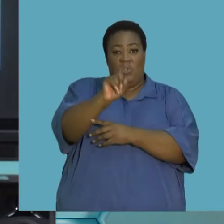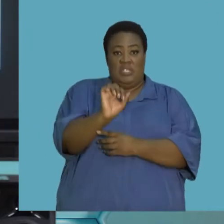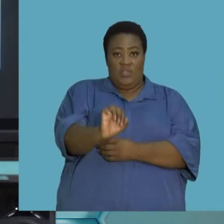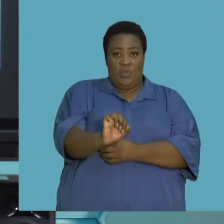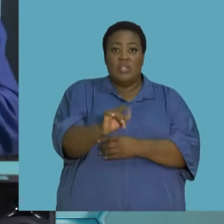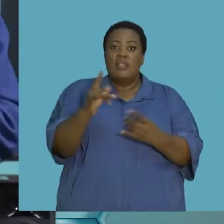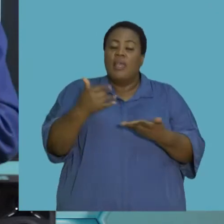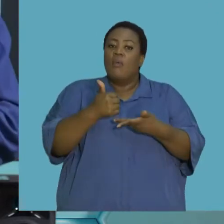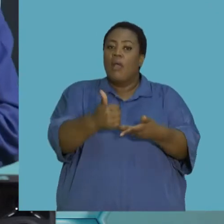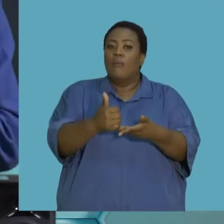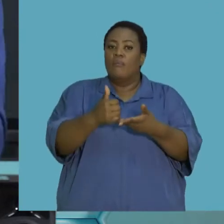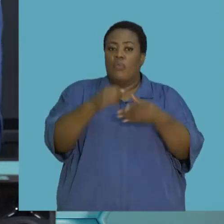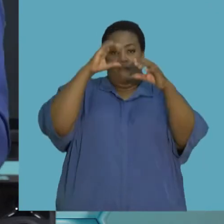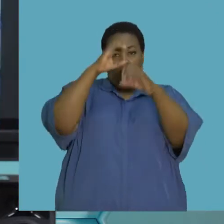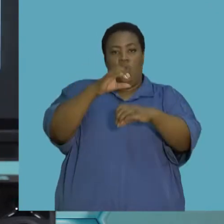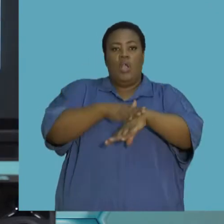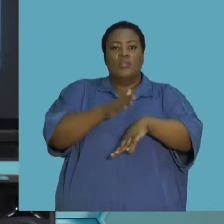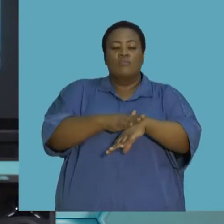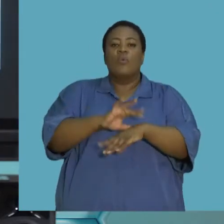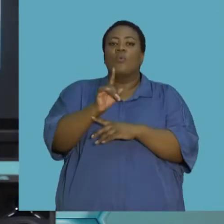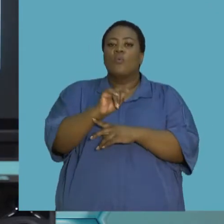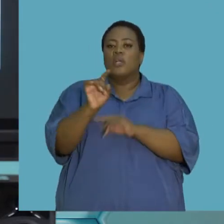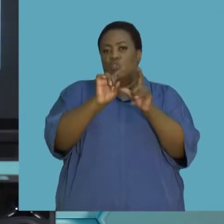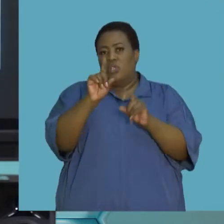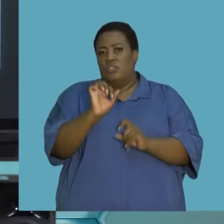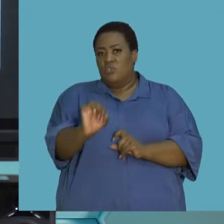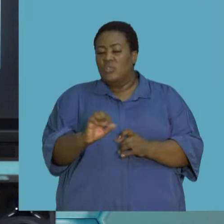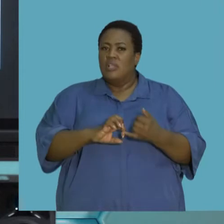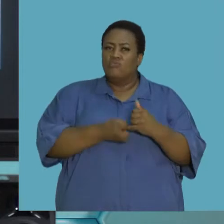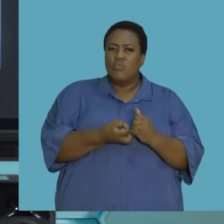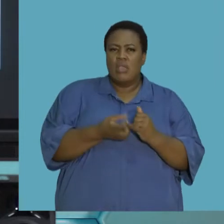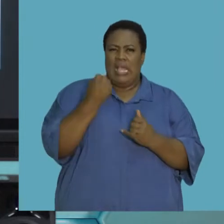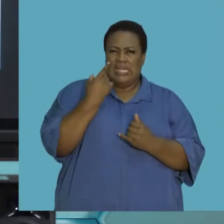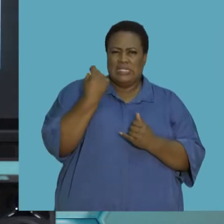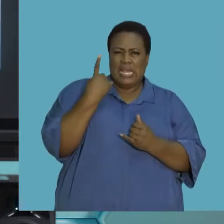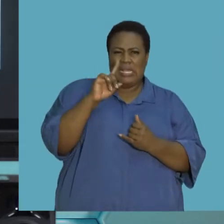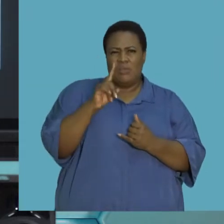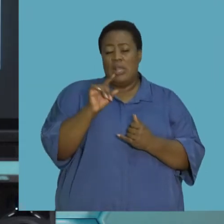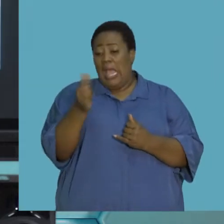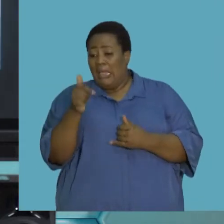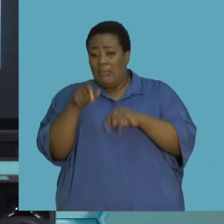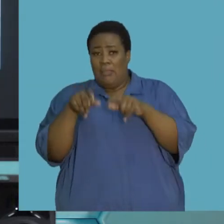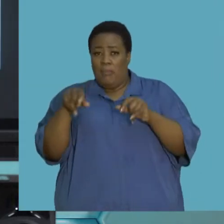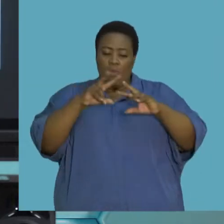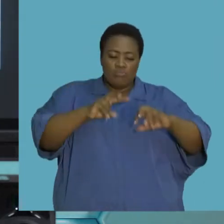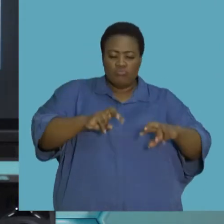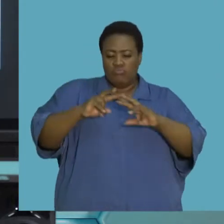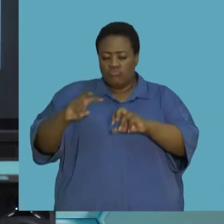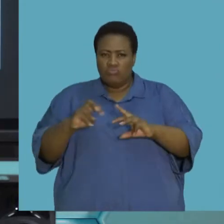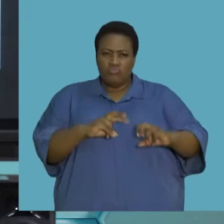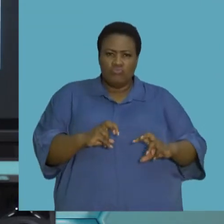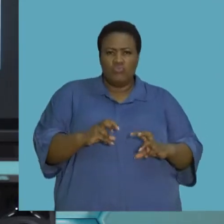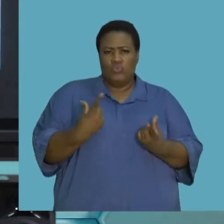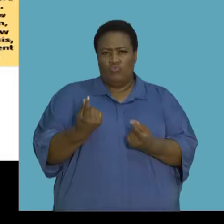more focused in your research. So let's read. Let's try and understand what other research is happening around your specific area